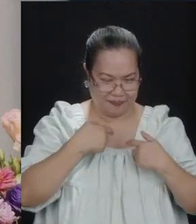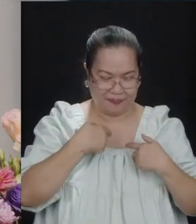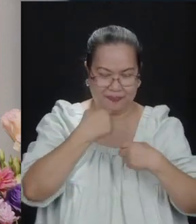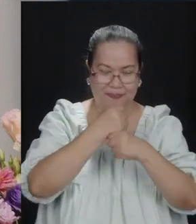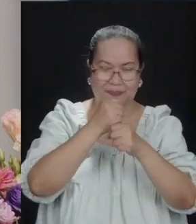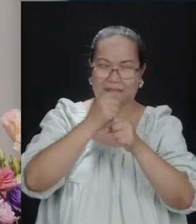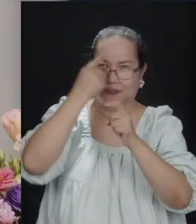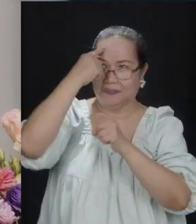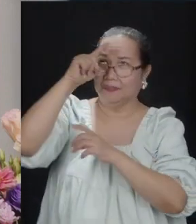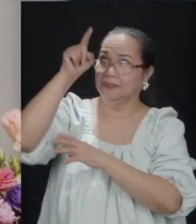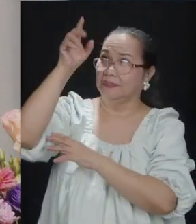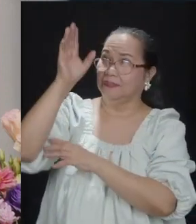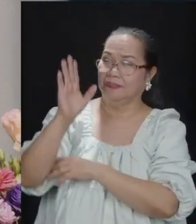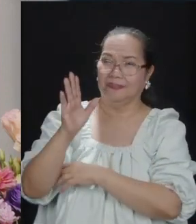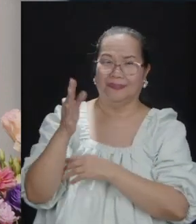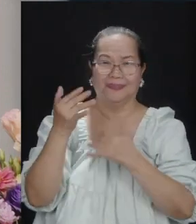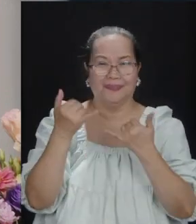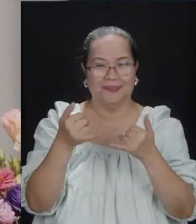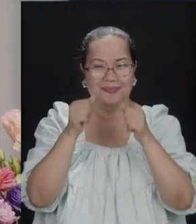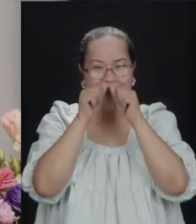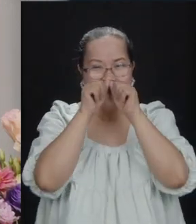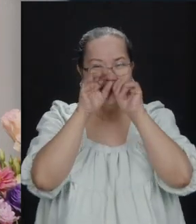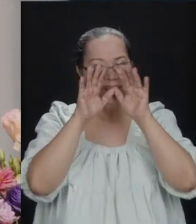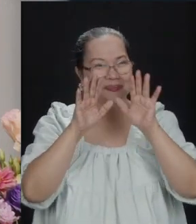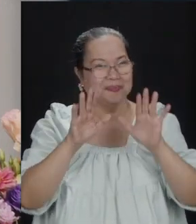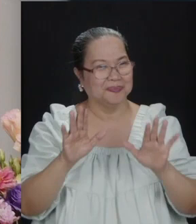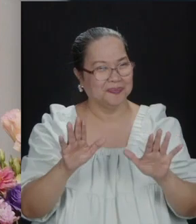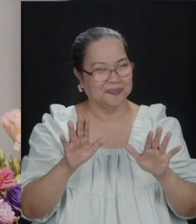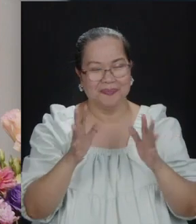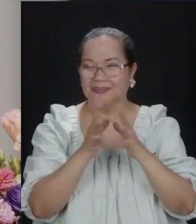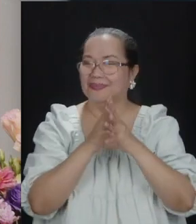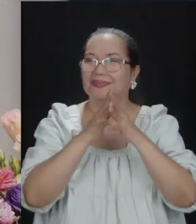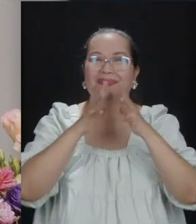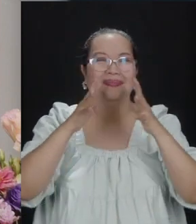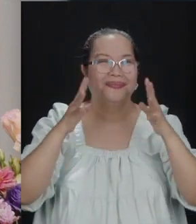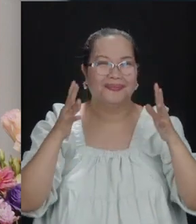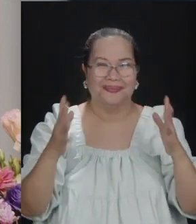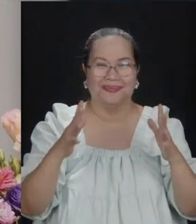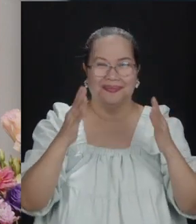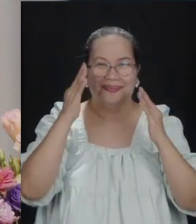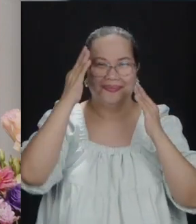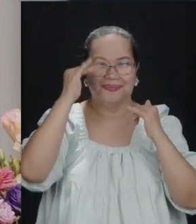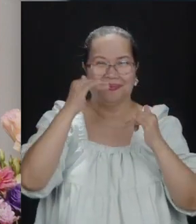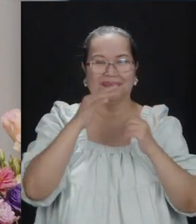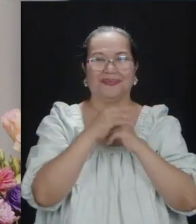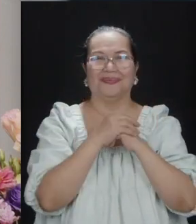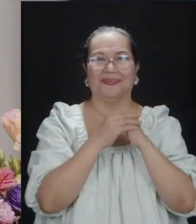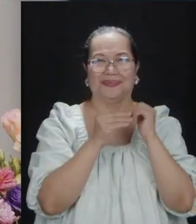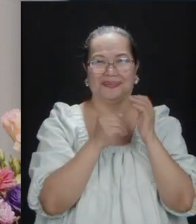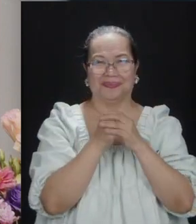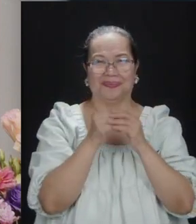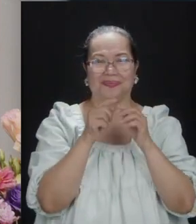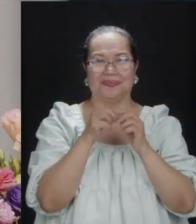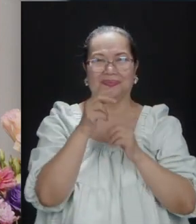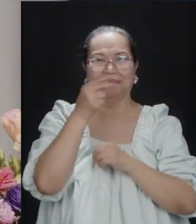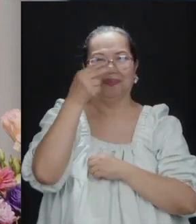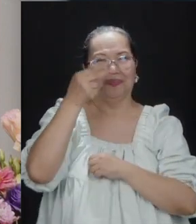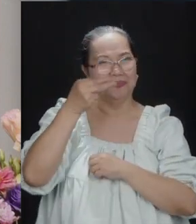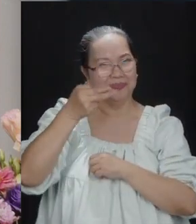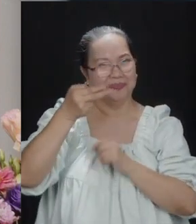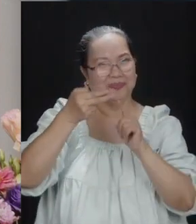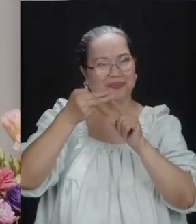him." You know, this blessing brought so much assurance and comfort to Hannah. And